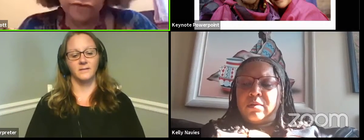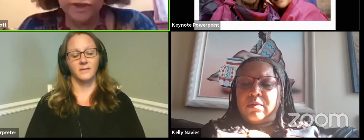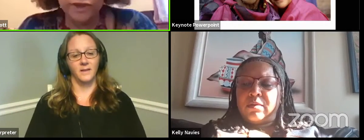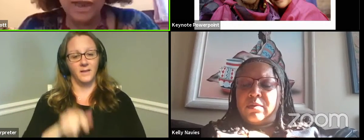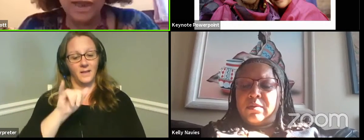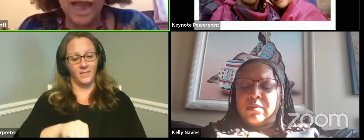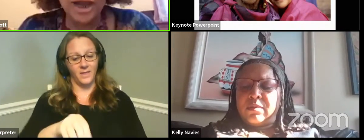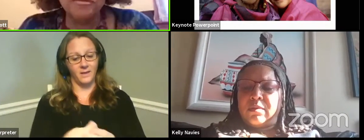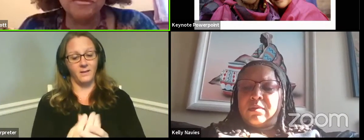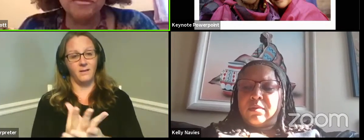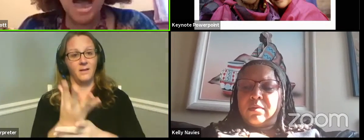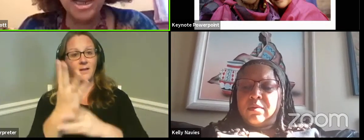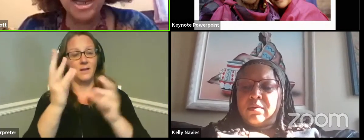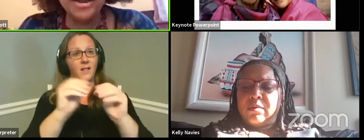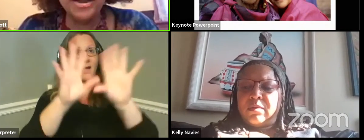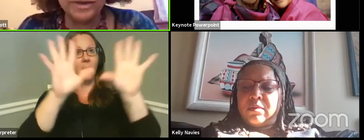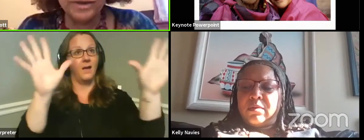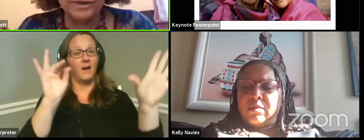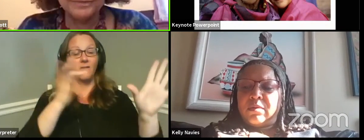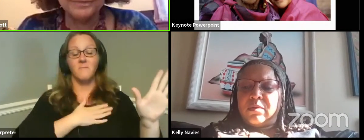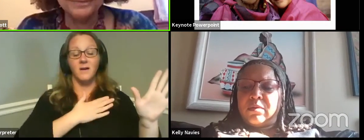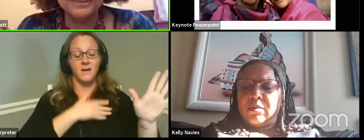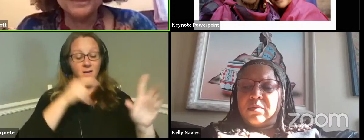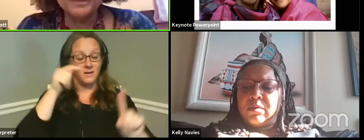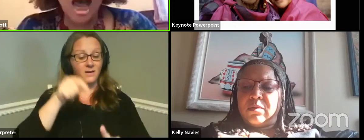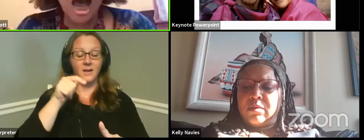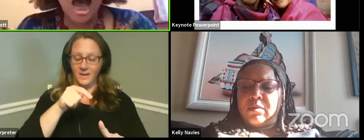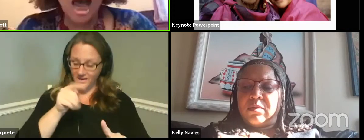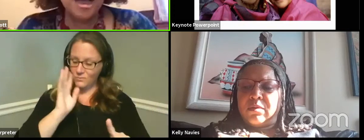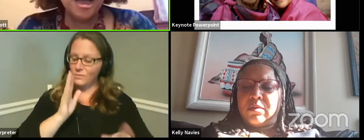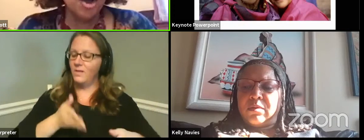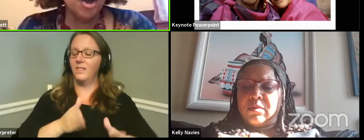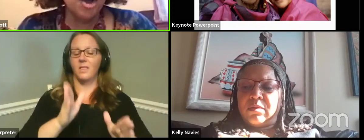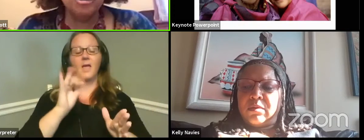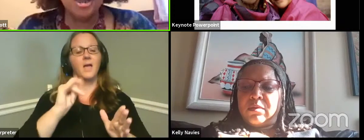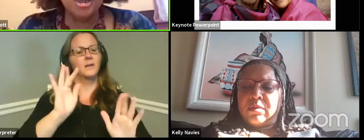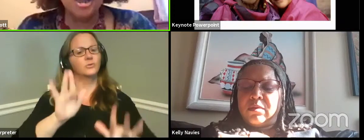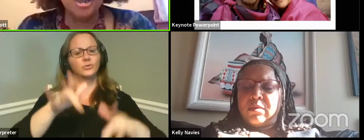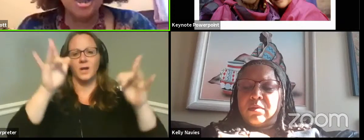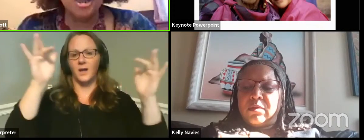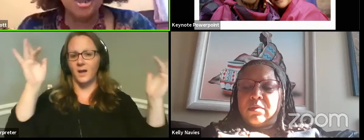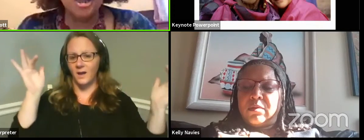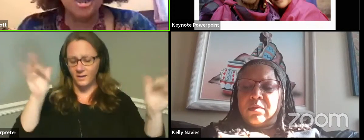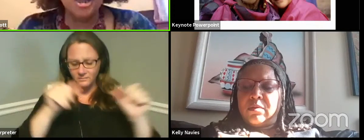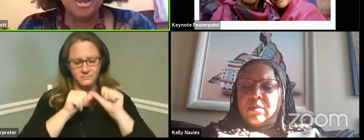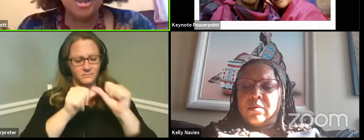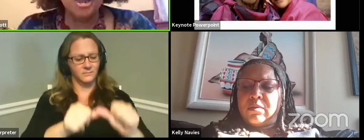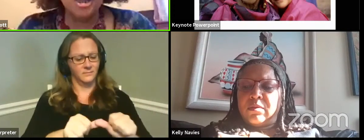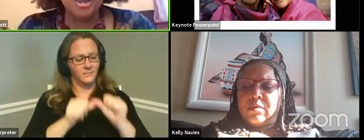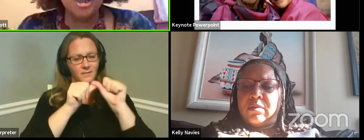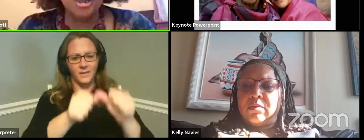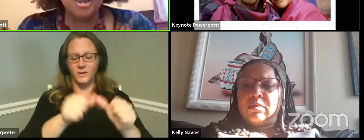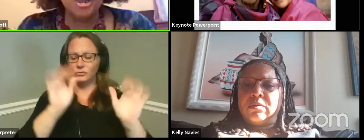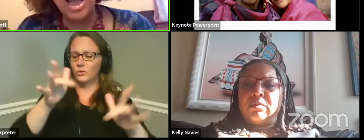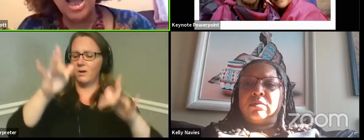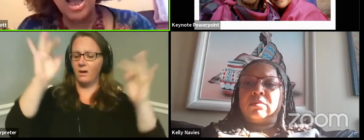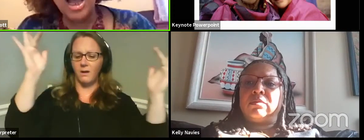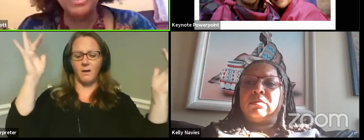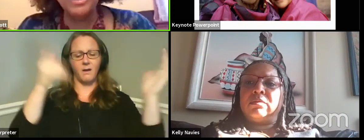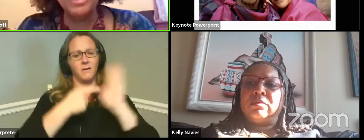This little light of mine, I'm gonna let it shine. Let